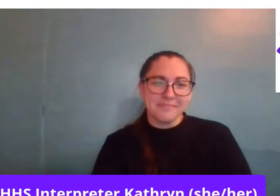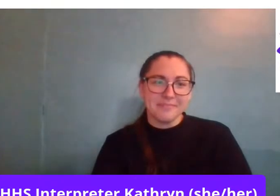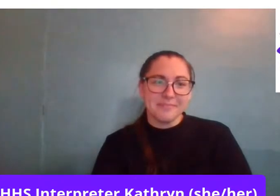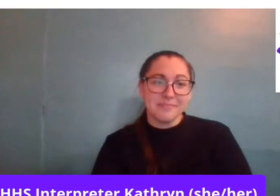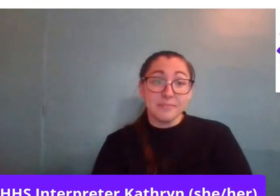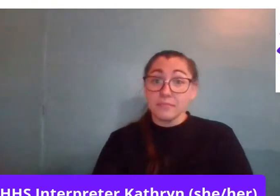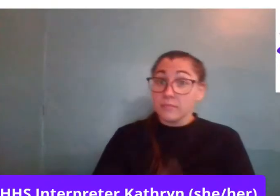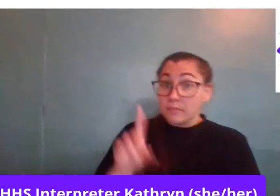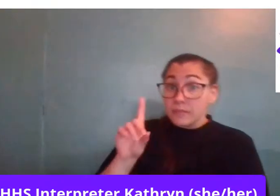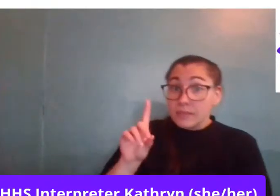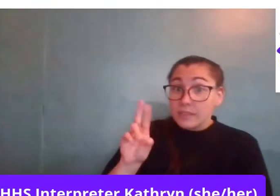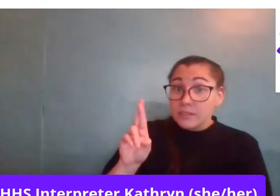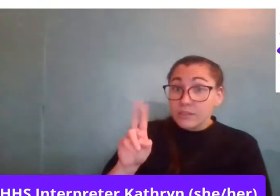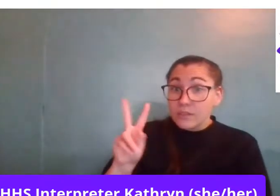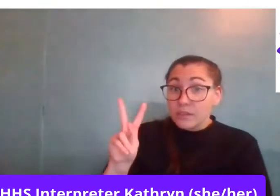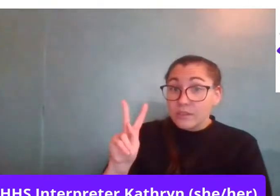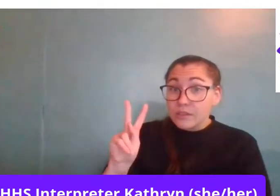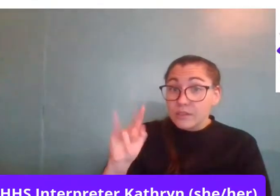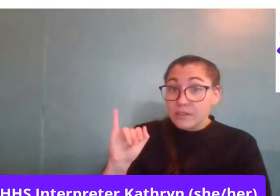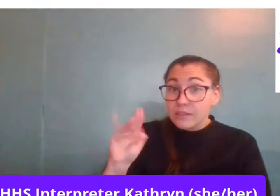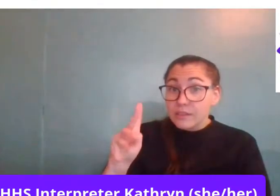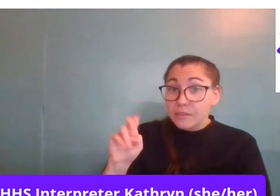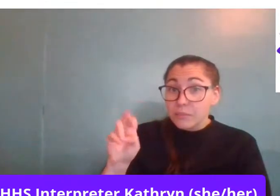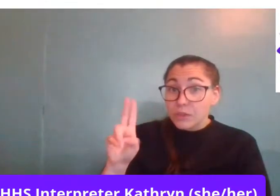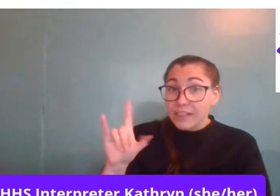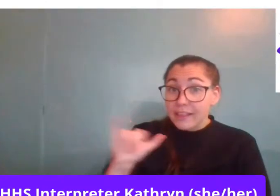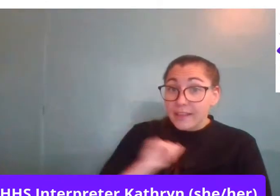Dr. Kimberly. Well,